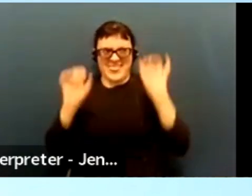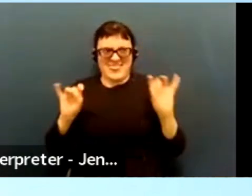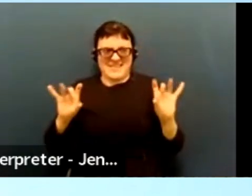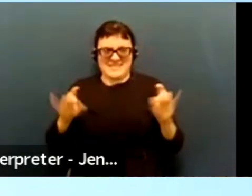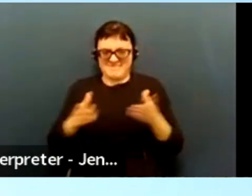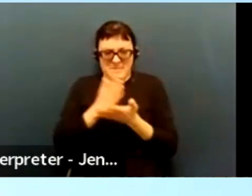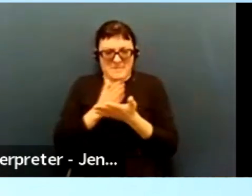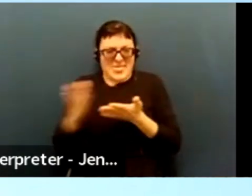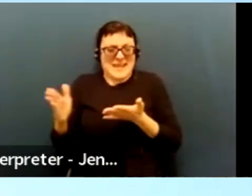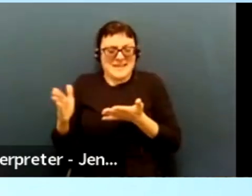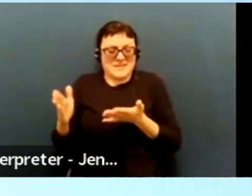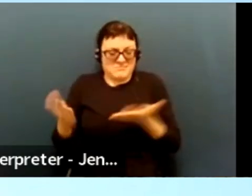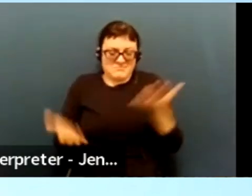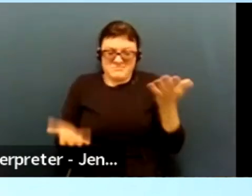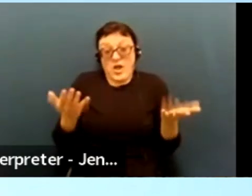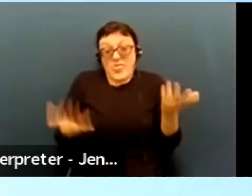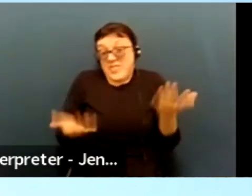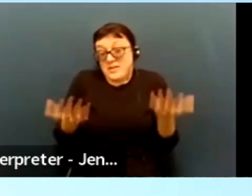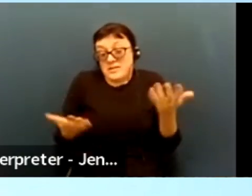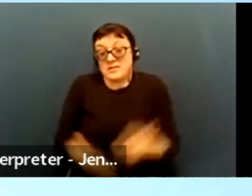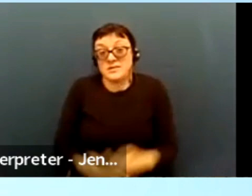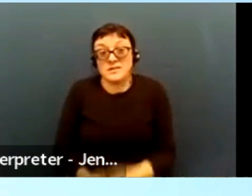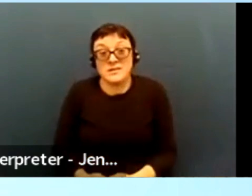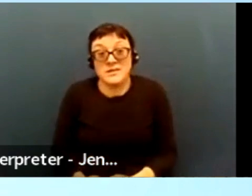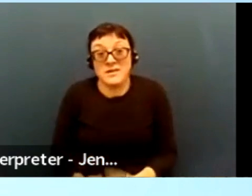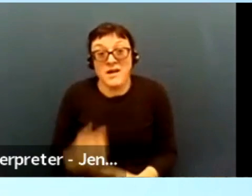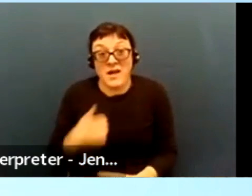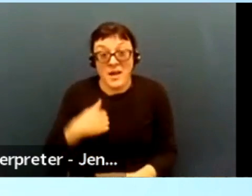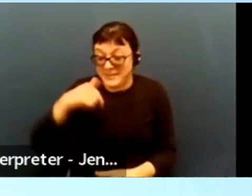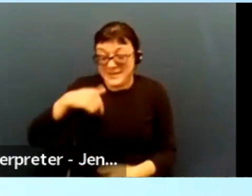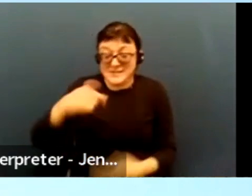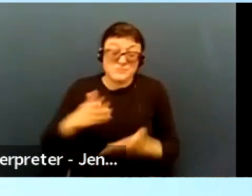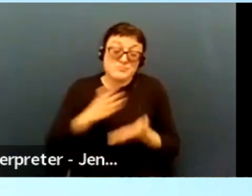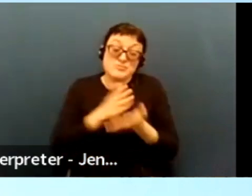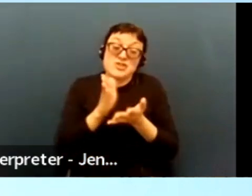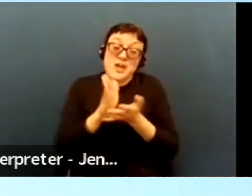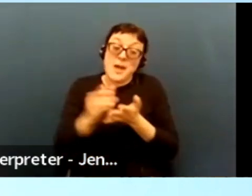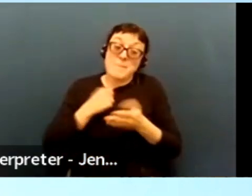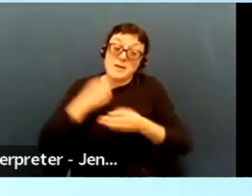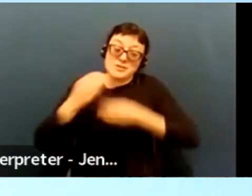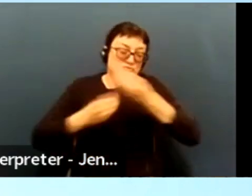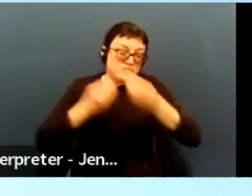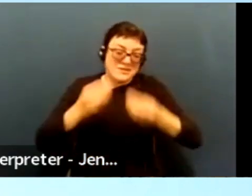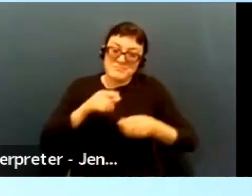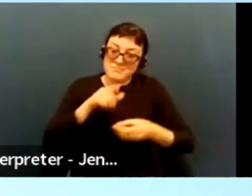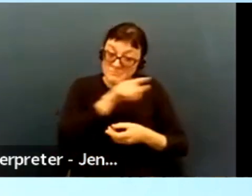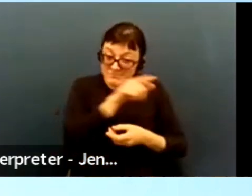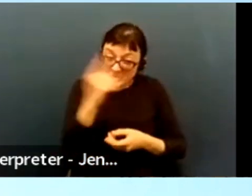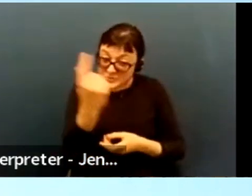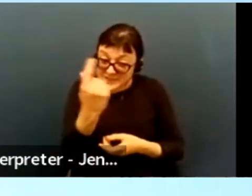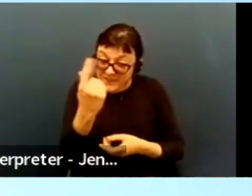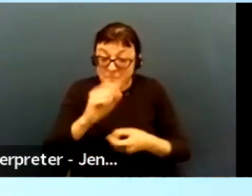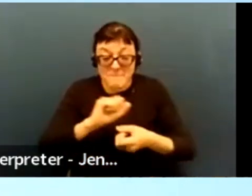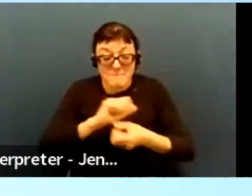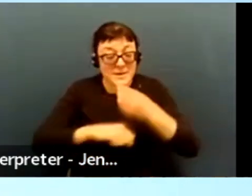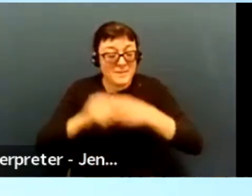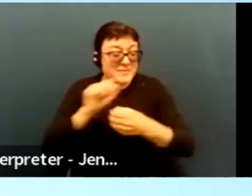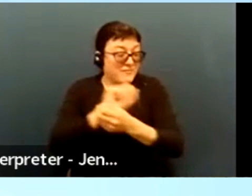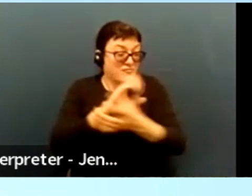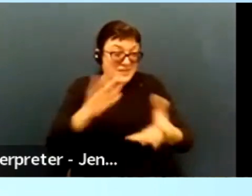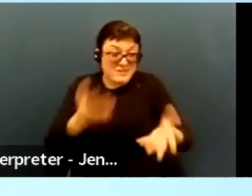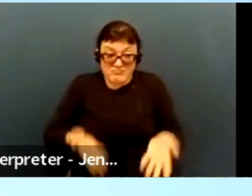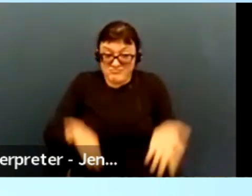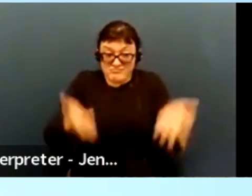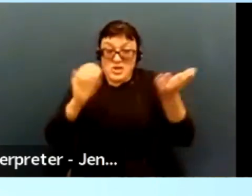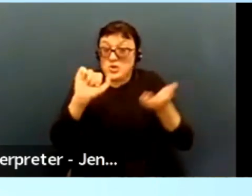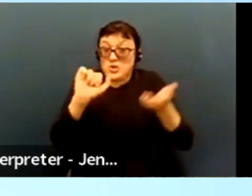too or hadn't formulated themselves yet, you can email me. I'm easy to find. My email is